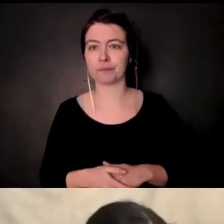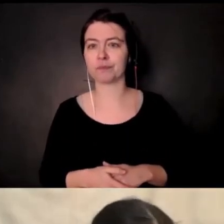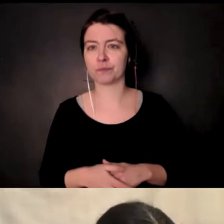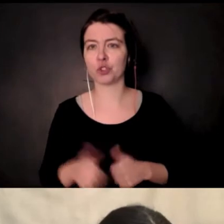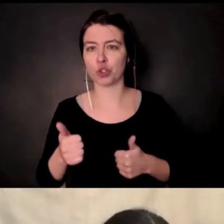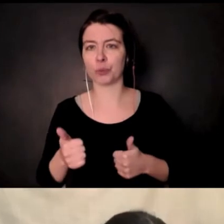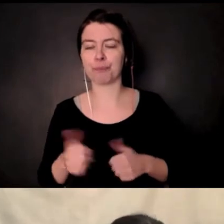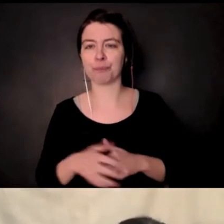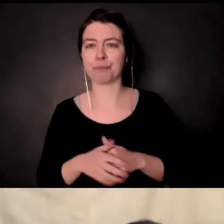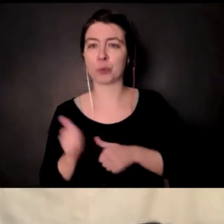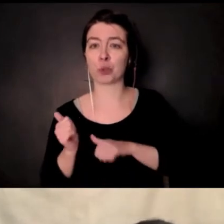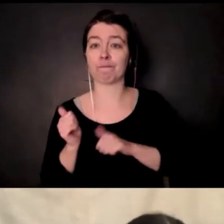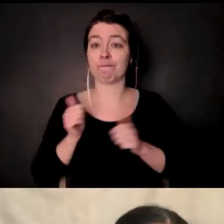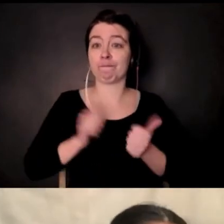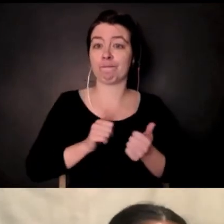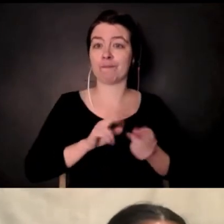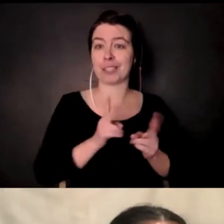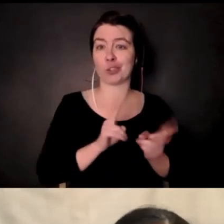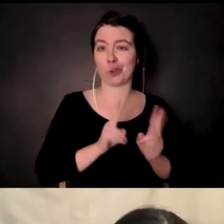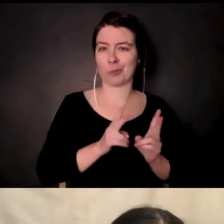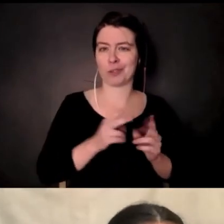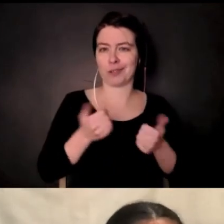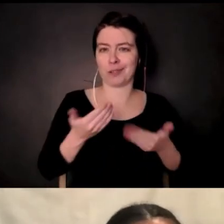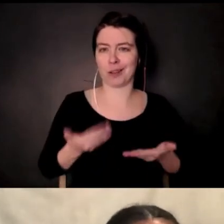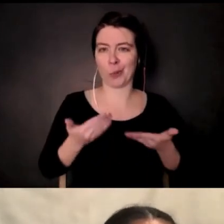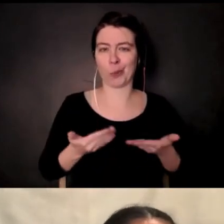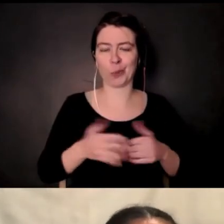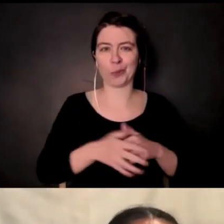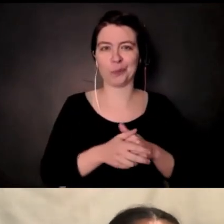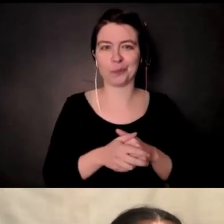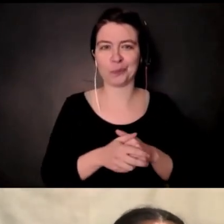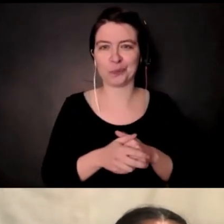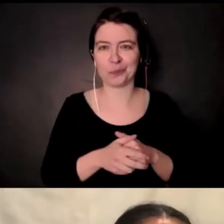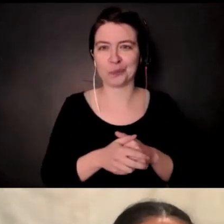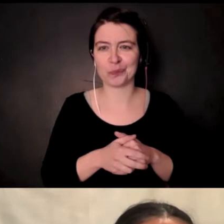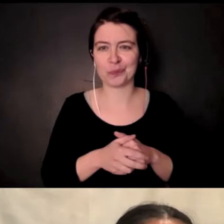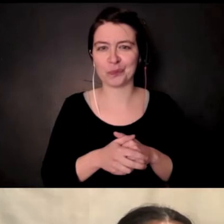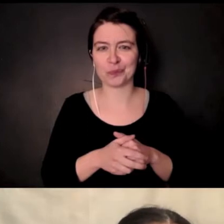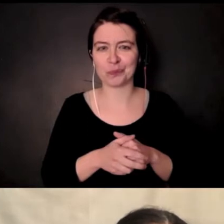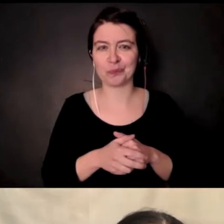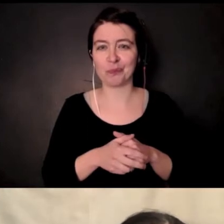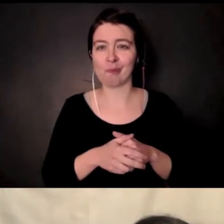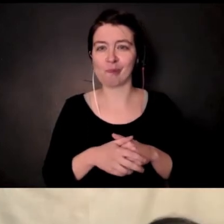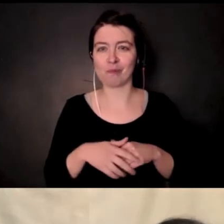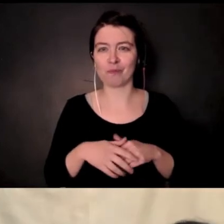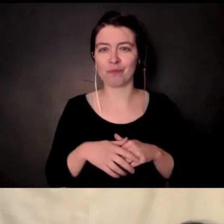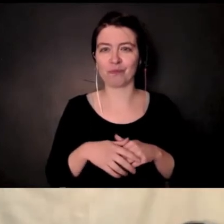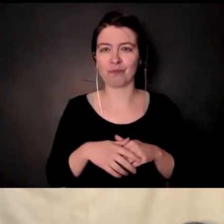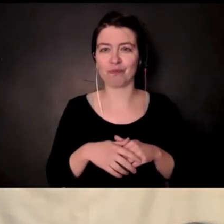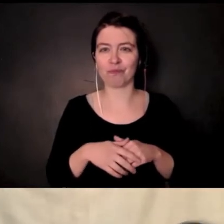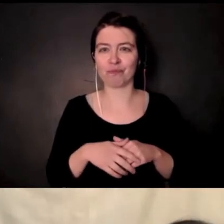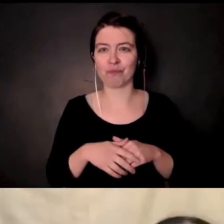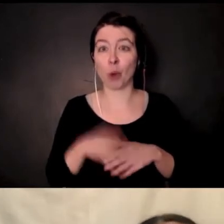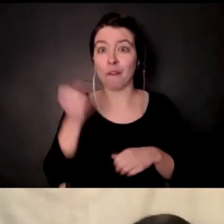I'm just gonna start. Yeah, actually, I forgot to introduce Amrita and Priya, so I'll do that